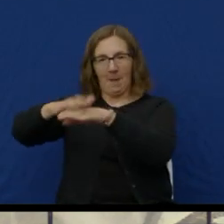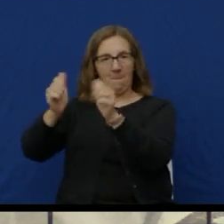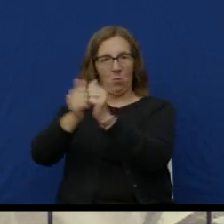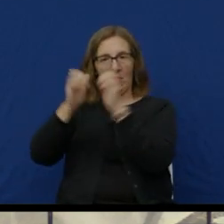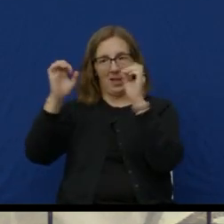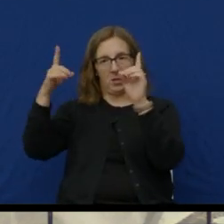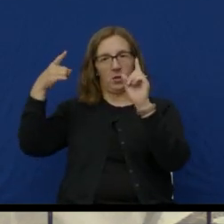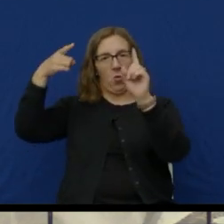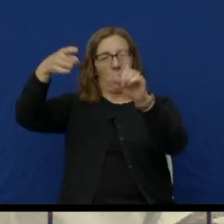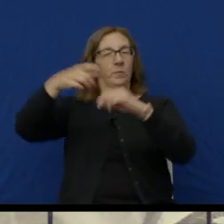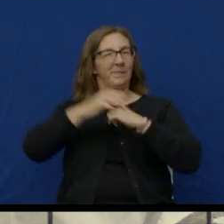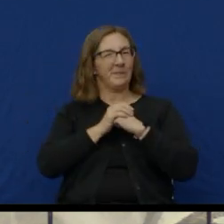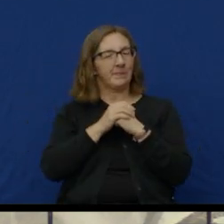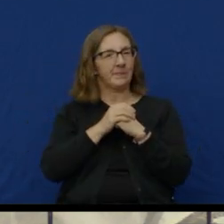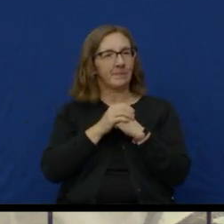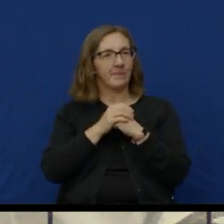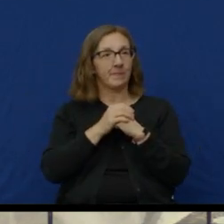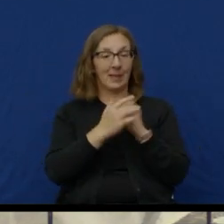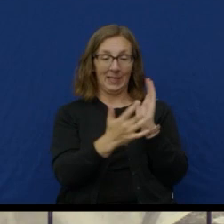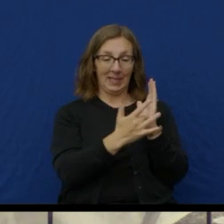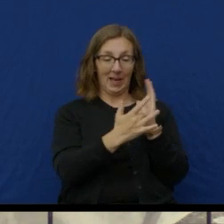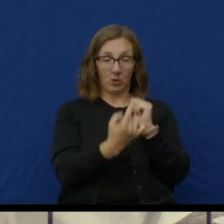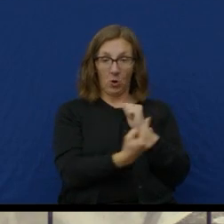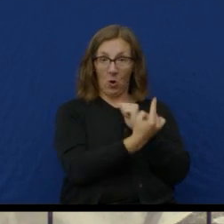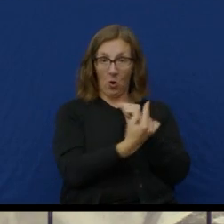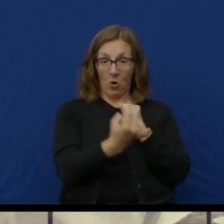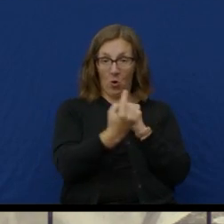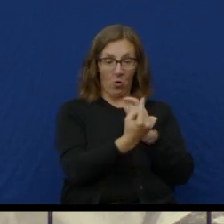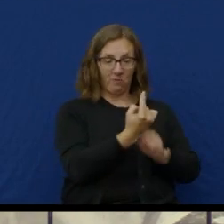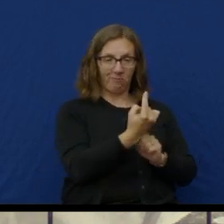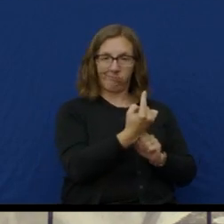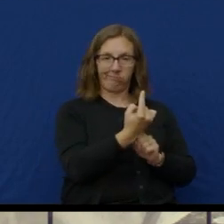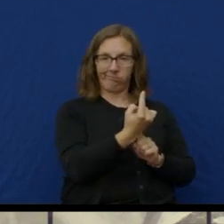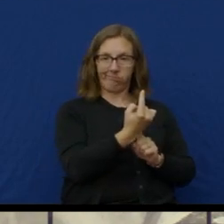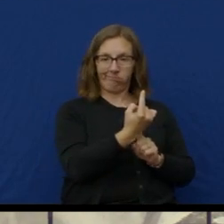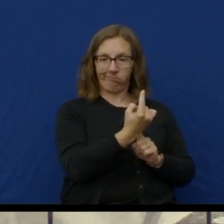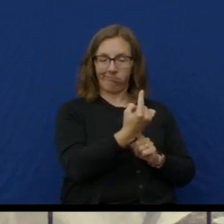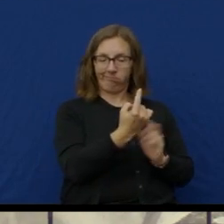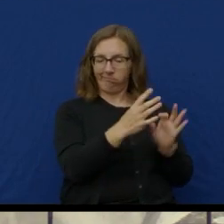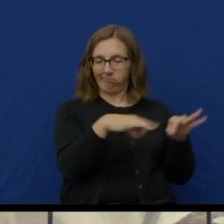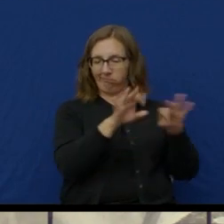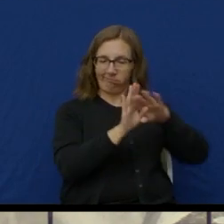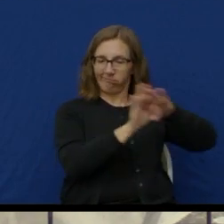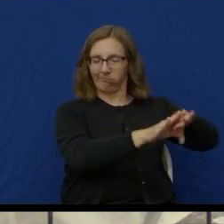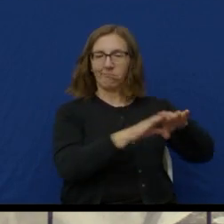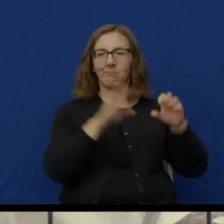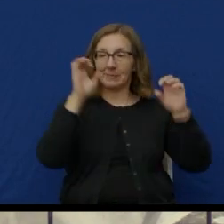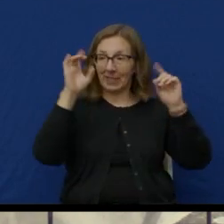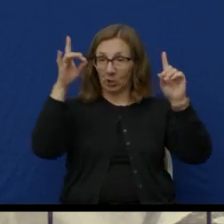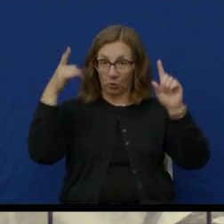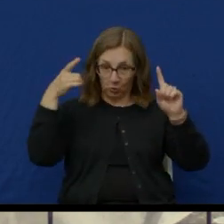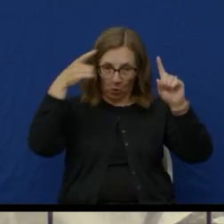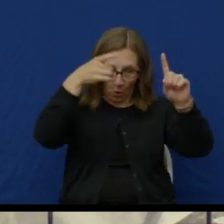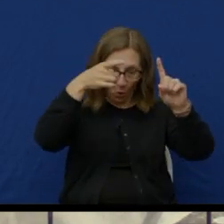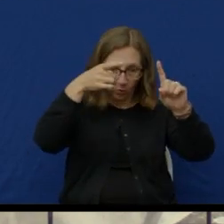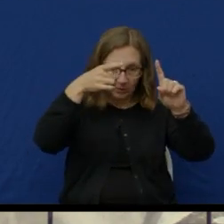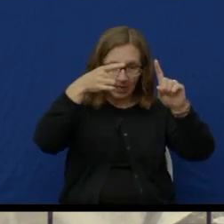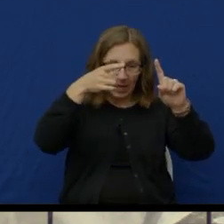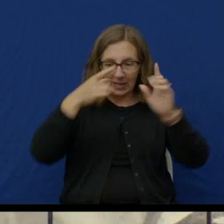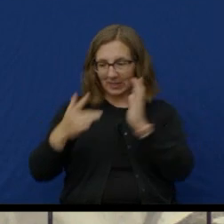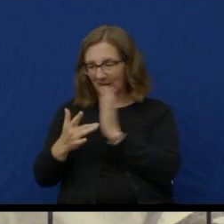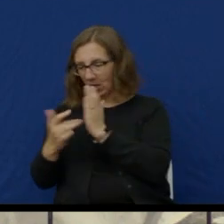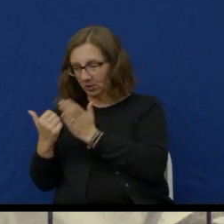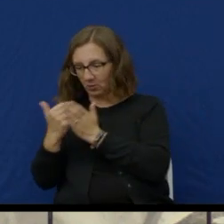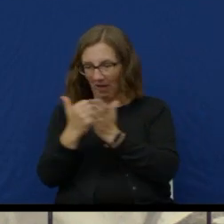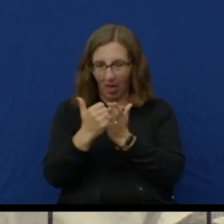always tell folks is technology by itself is not something you need to focus in on. What's your educational goals and how can technology help you?